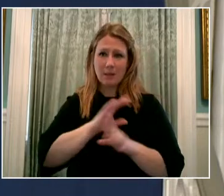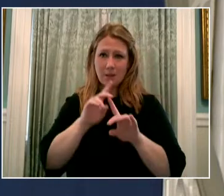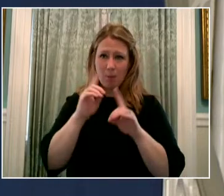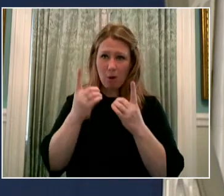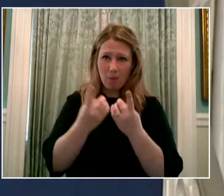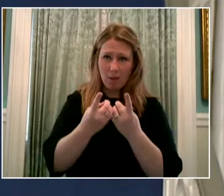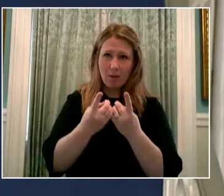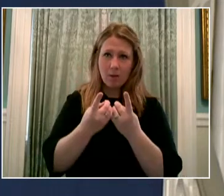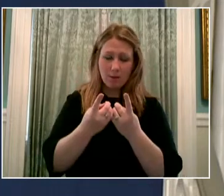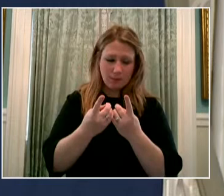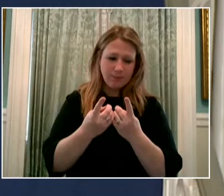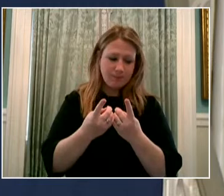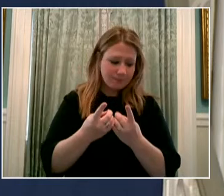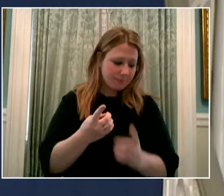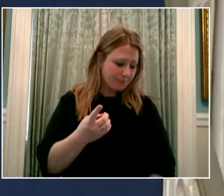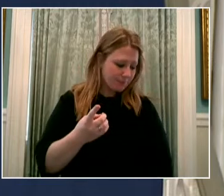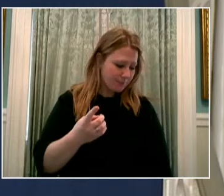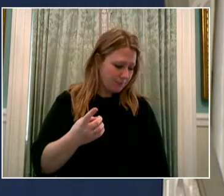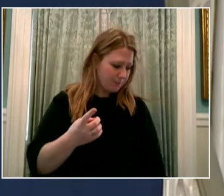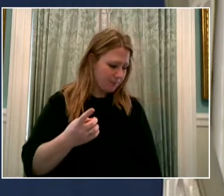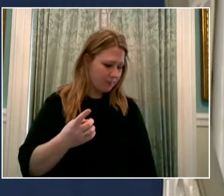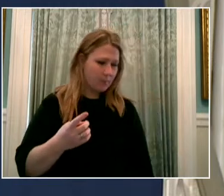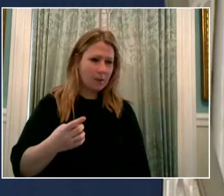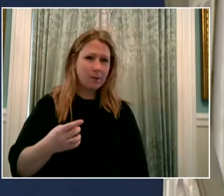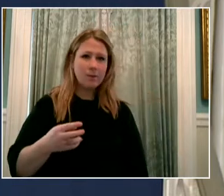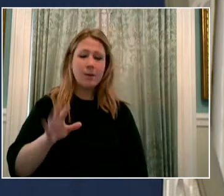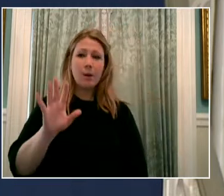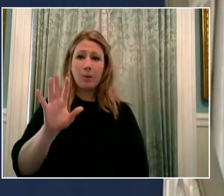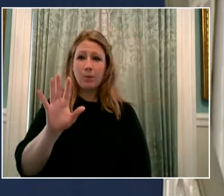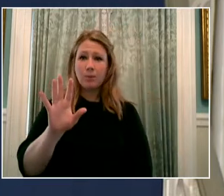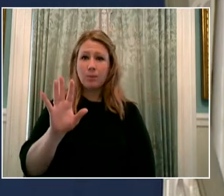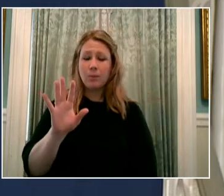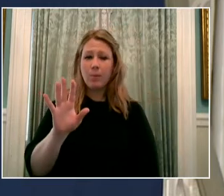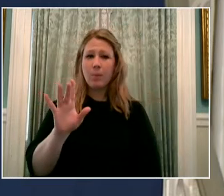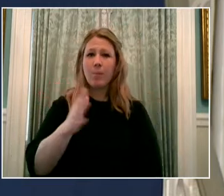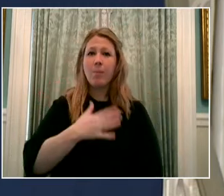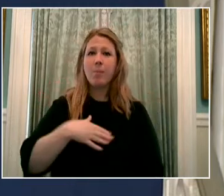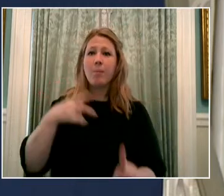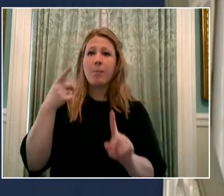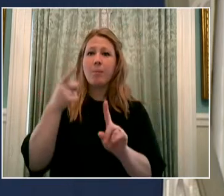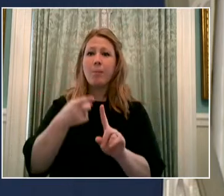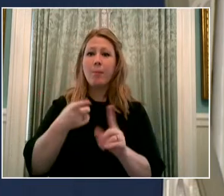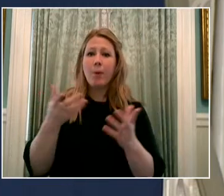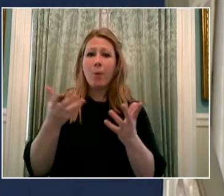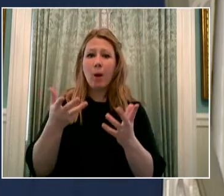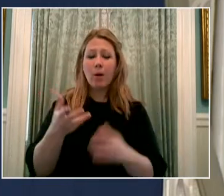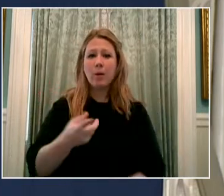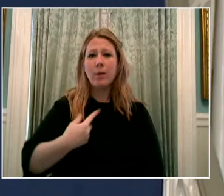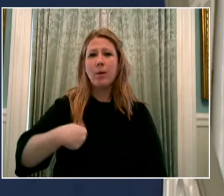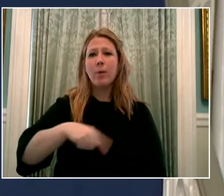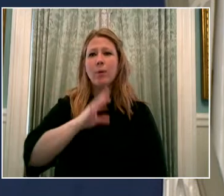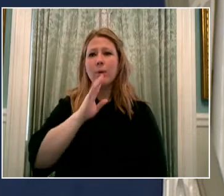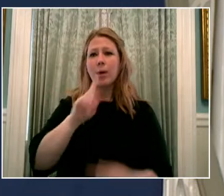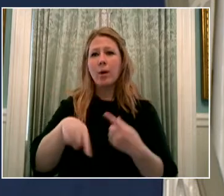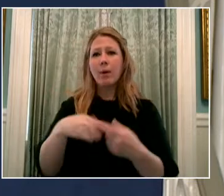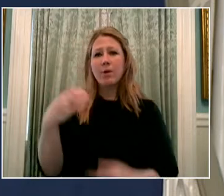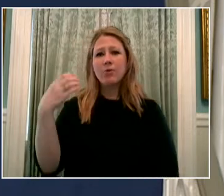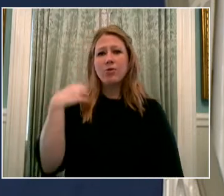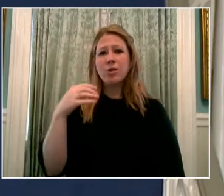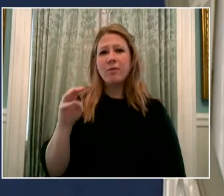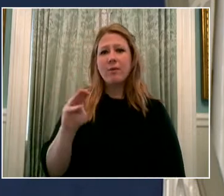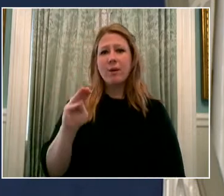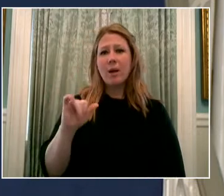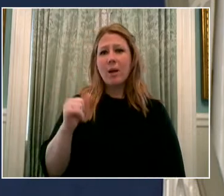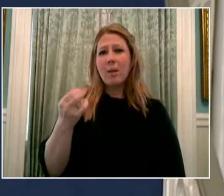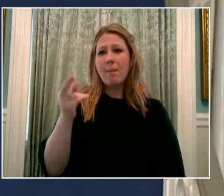allegation the same way. And I say that to say, we're talking about Chief Madry. I mean, you walk